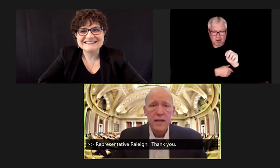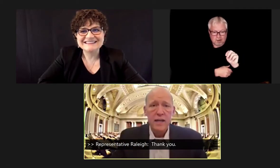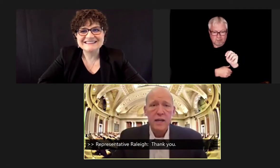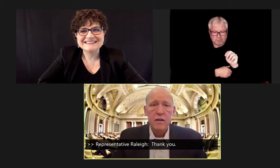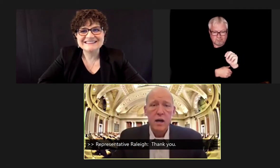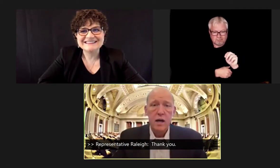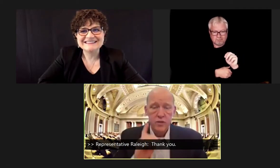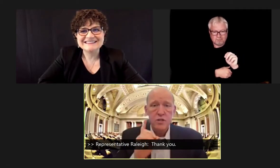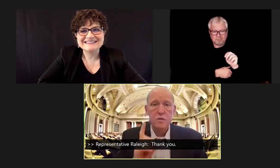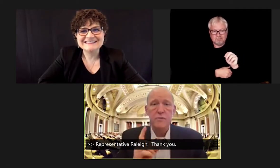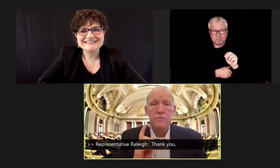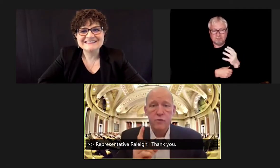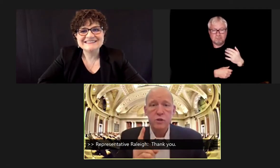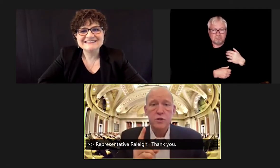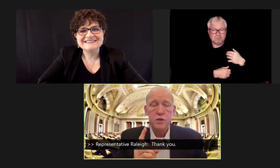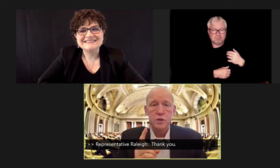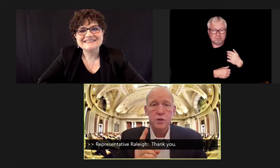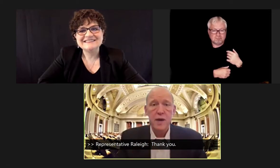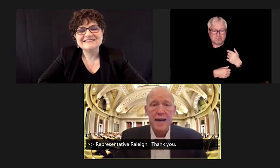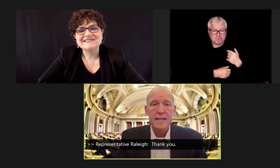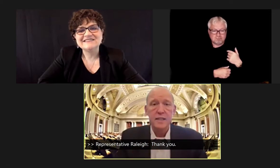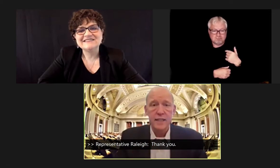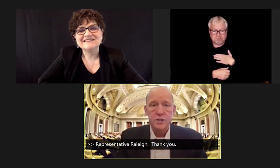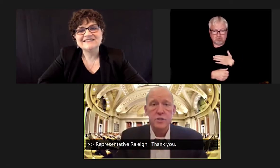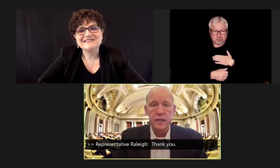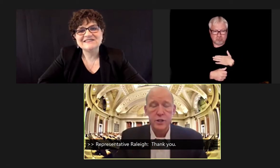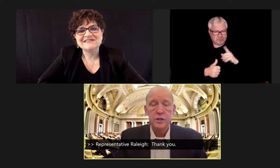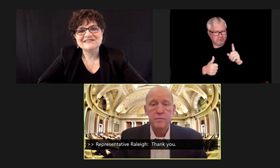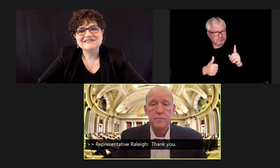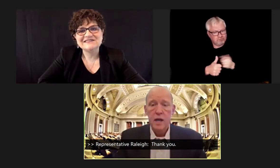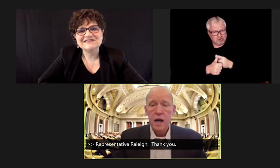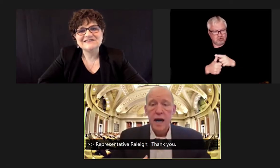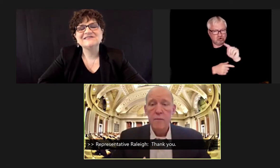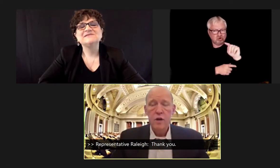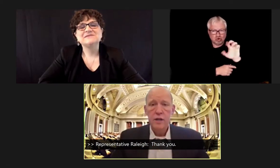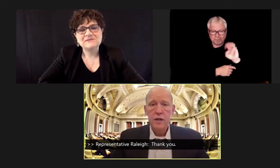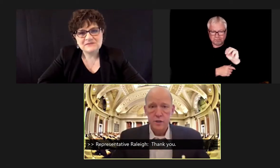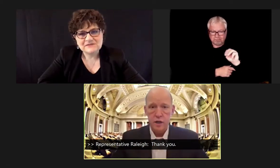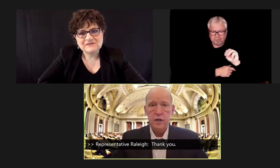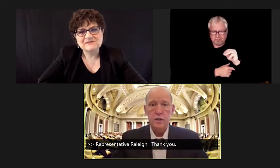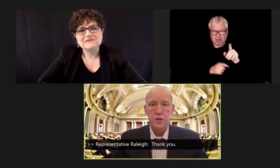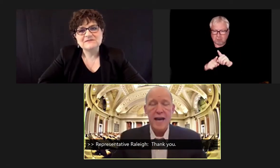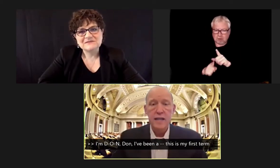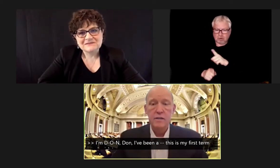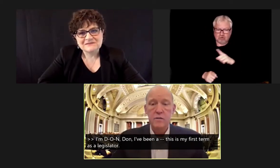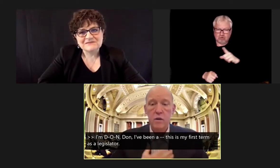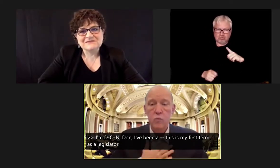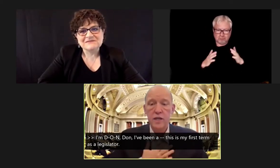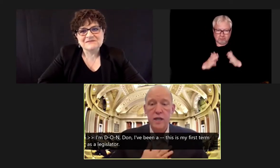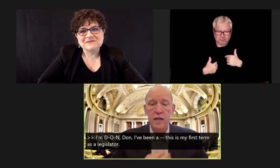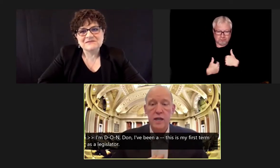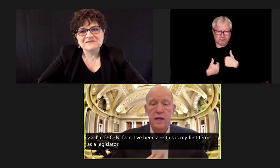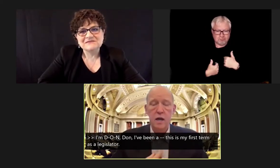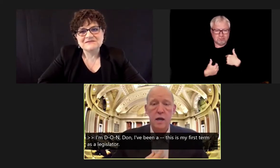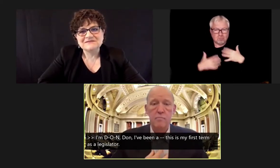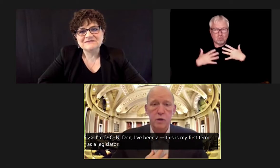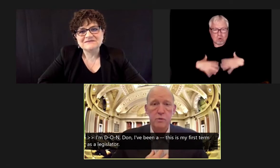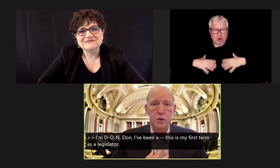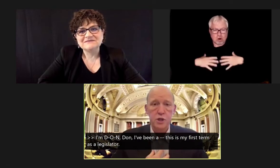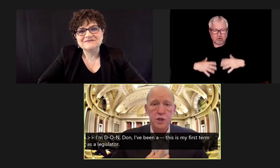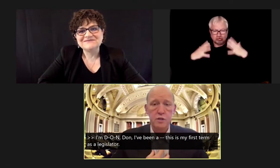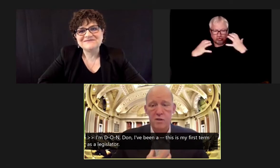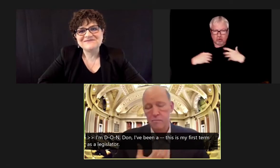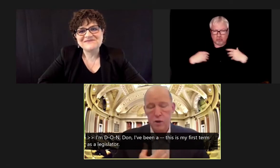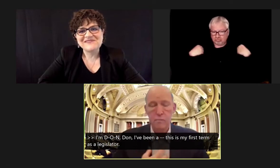I've been this is my first term as a legislator. I'm wearing a dark jacket with a